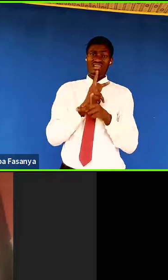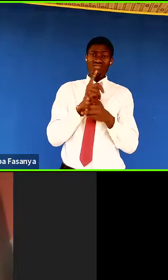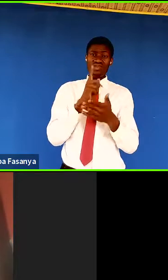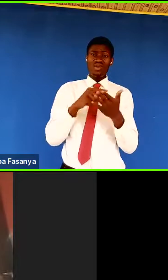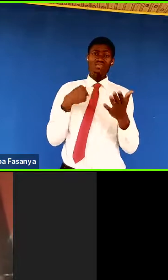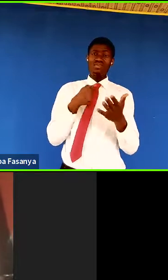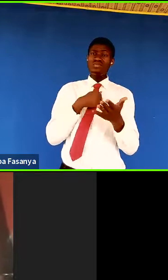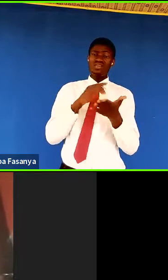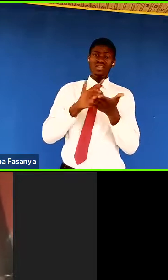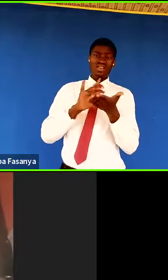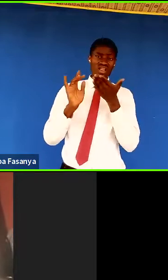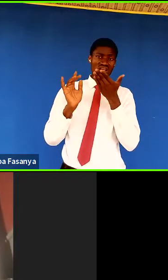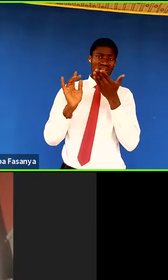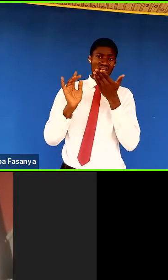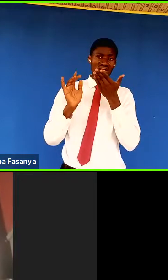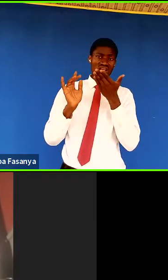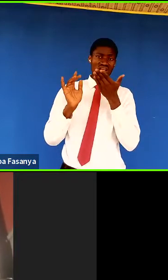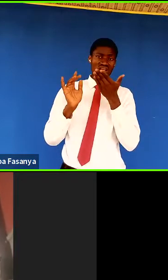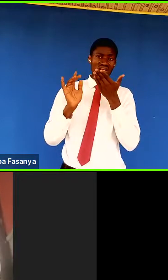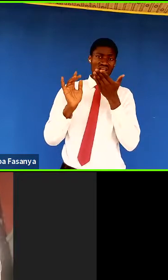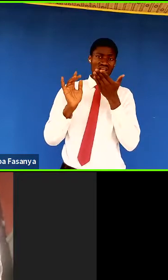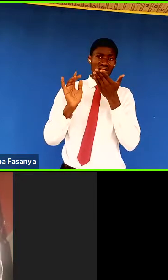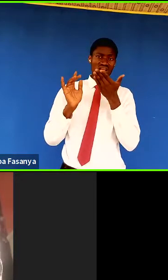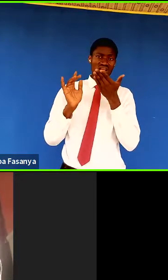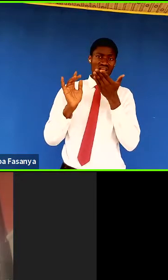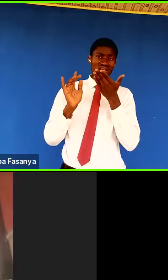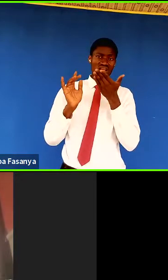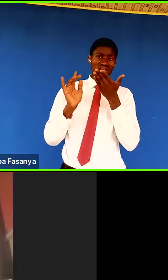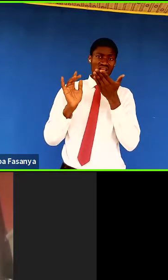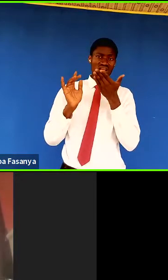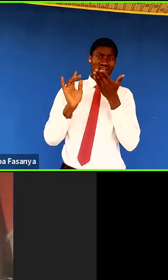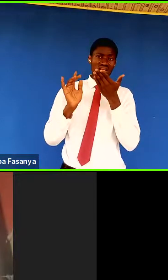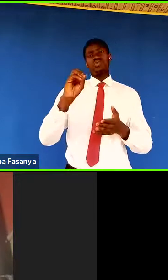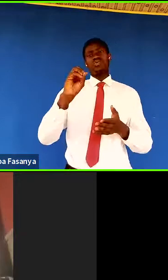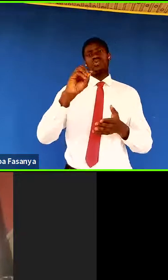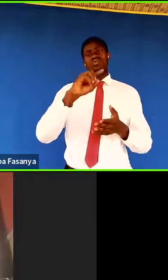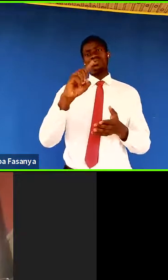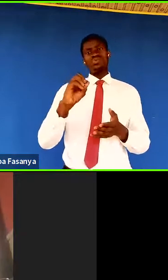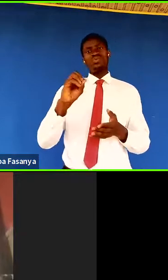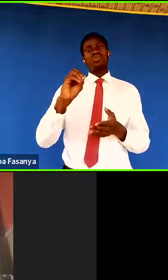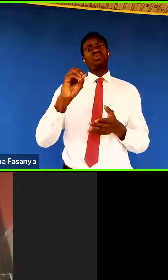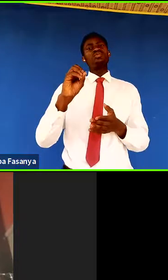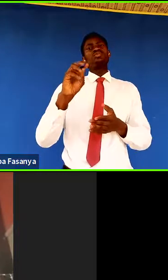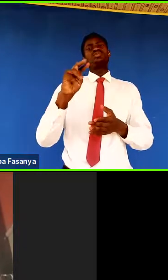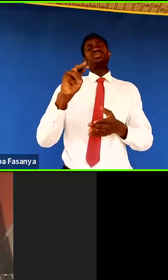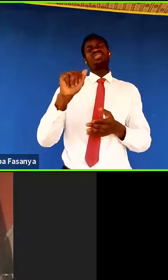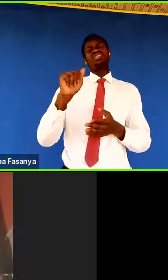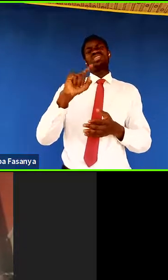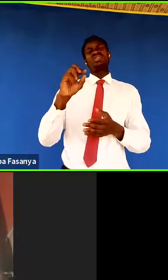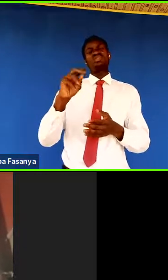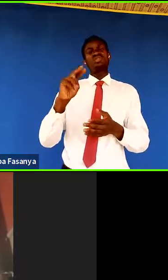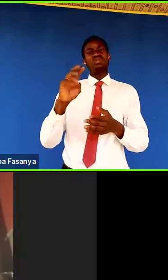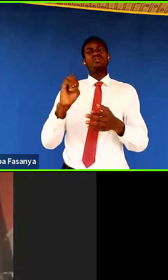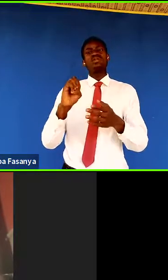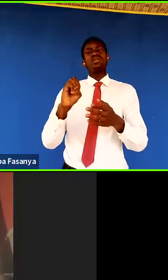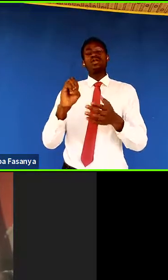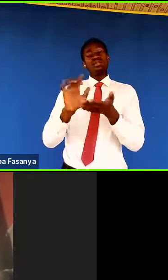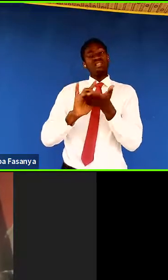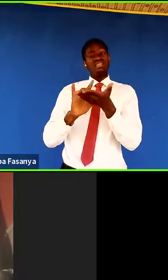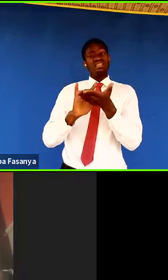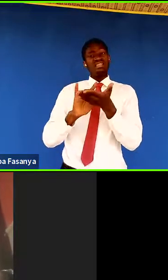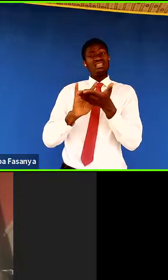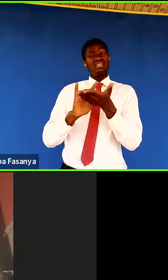ketoconazole, which is an antifungal. The cream does not seem to affect it, but when the tablet is taken by the male, it may